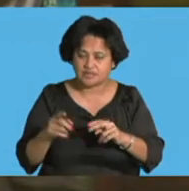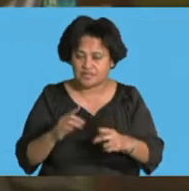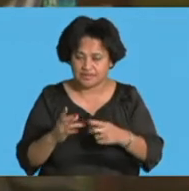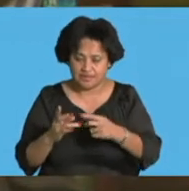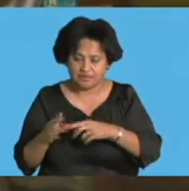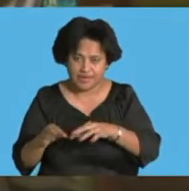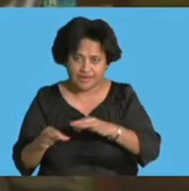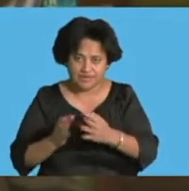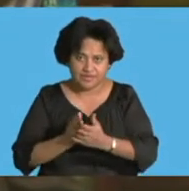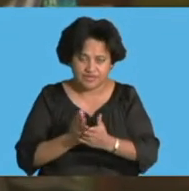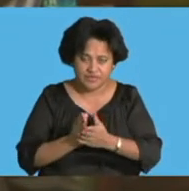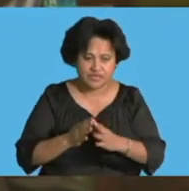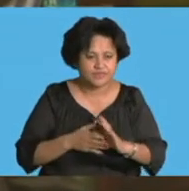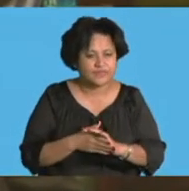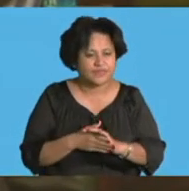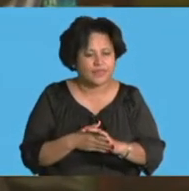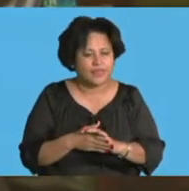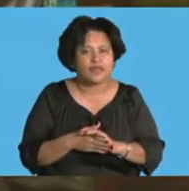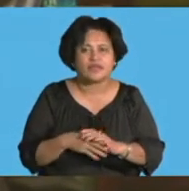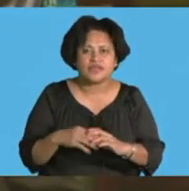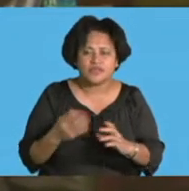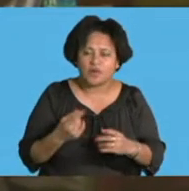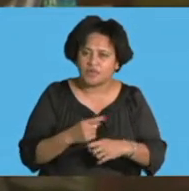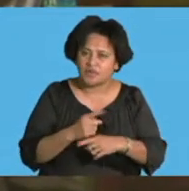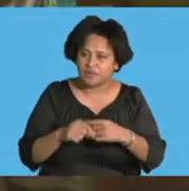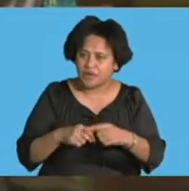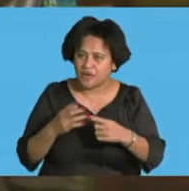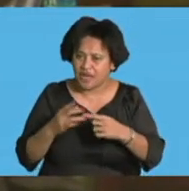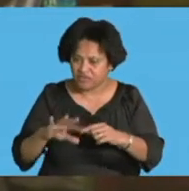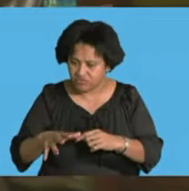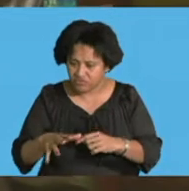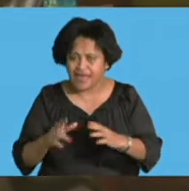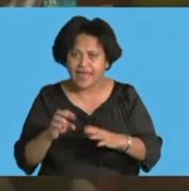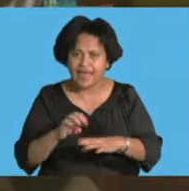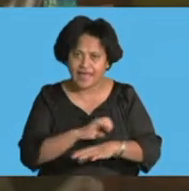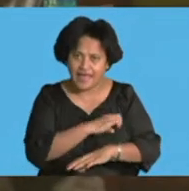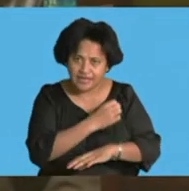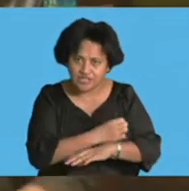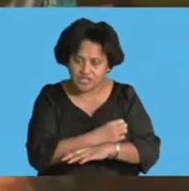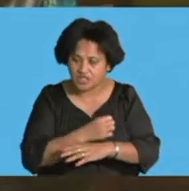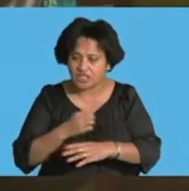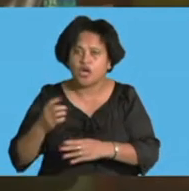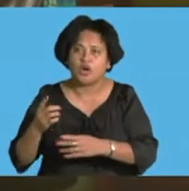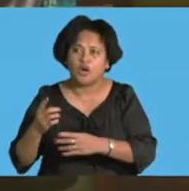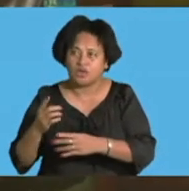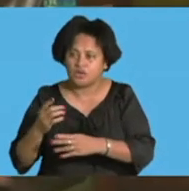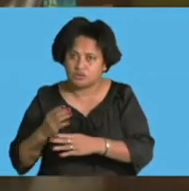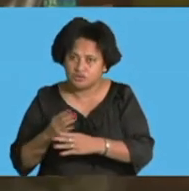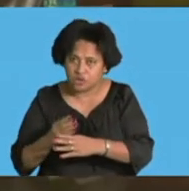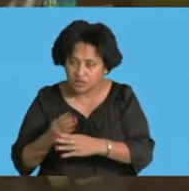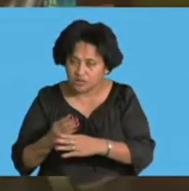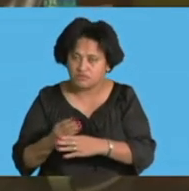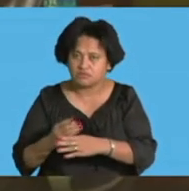My Honourable Minister will highlight the other sectors, namely the energy, work, water, disaster management,